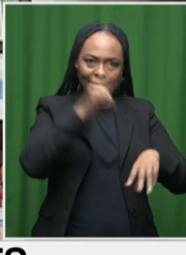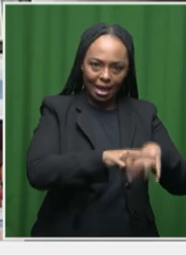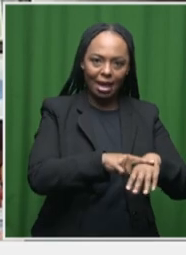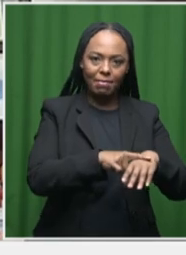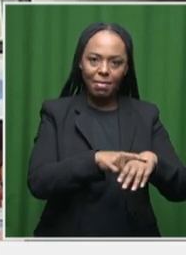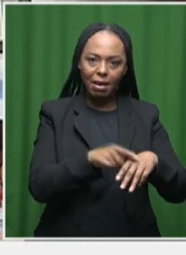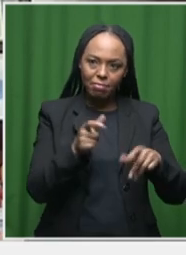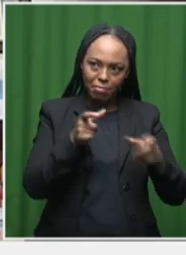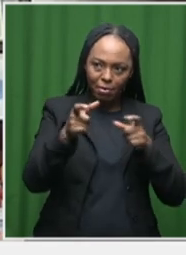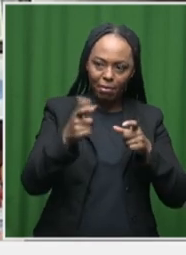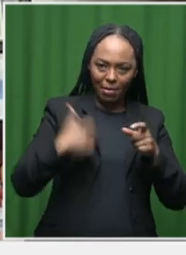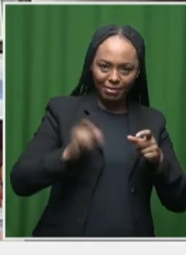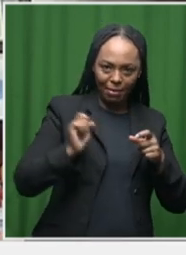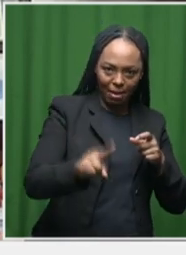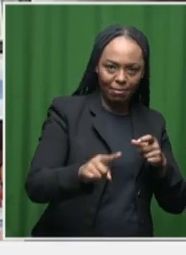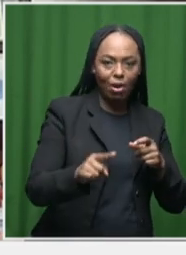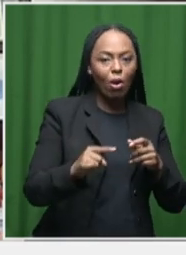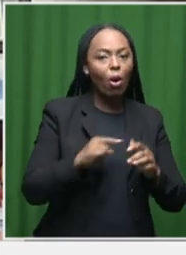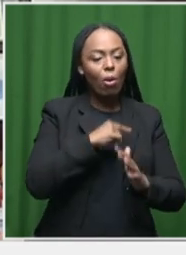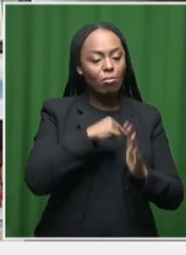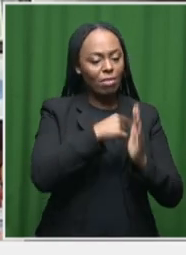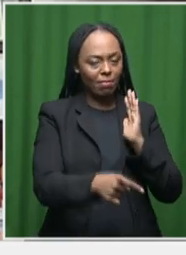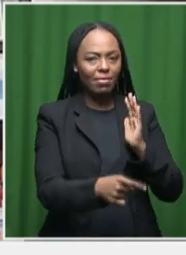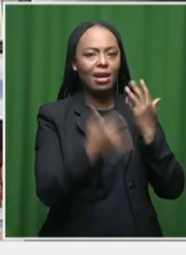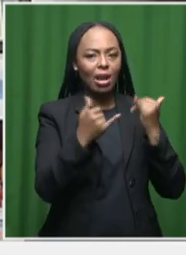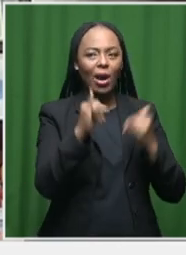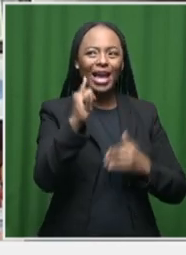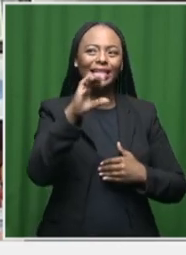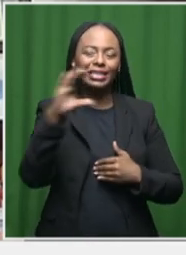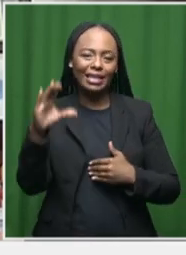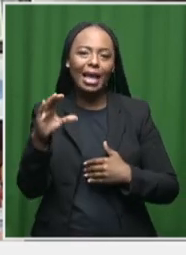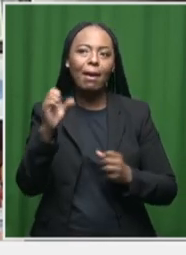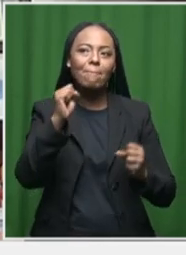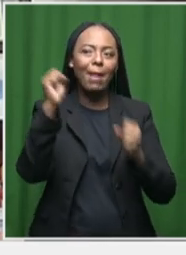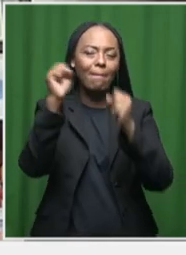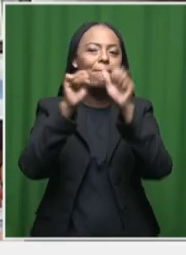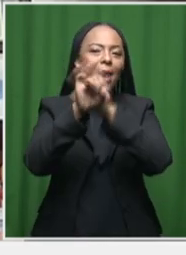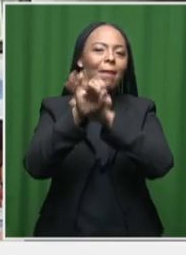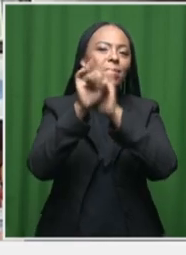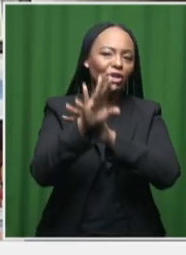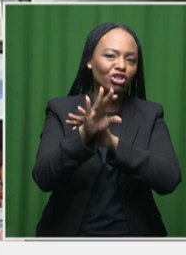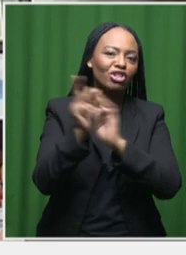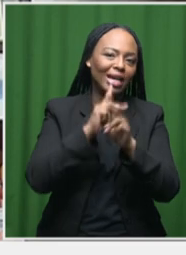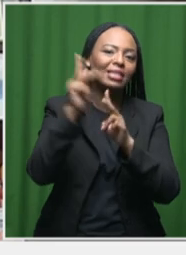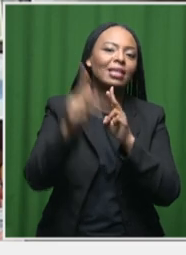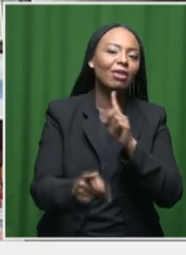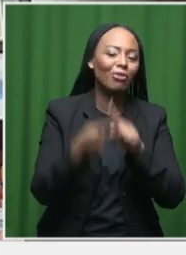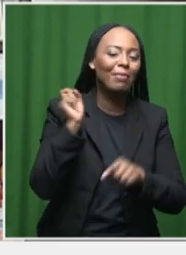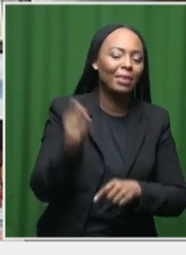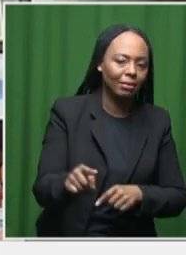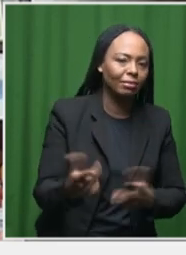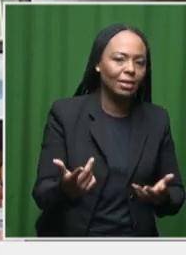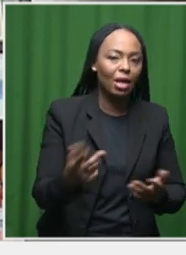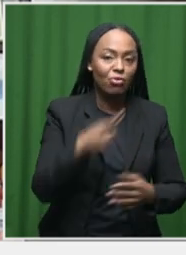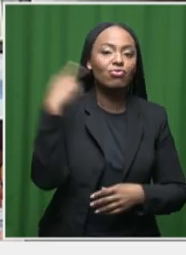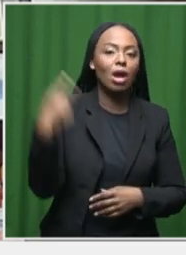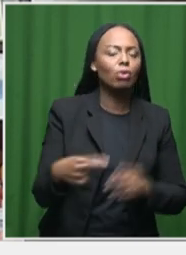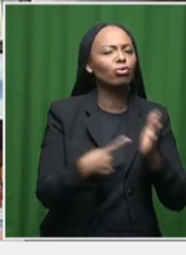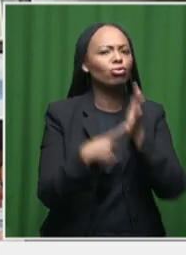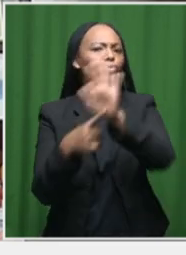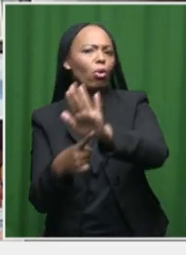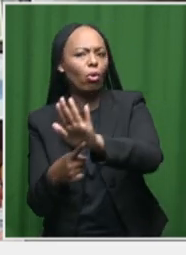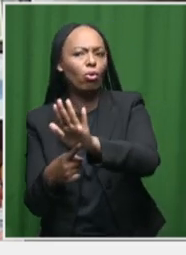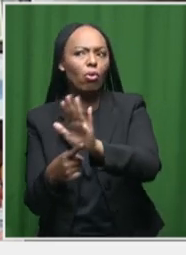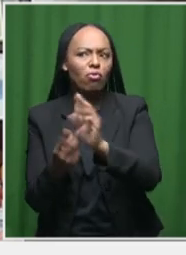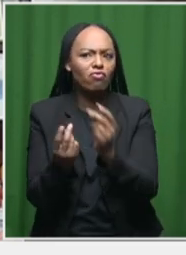in the Southern Karoo. These are all published results by the IEC, accepted as such, as the reality. And so the reality shows that we are growing